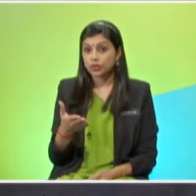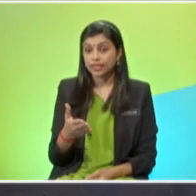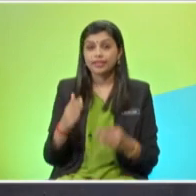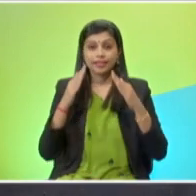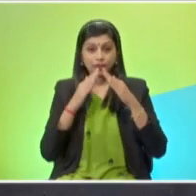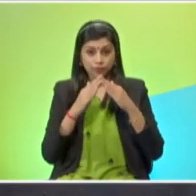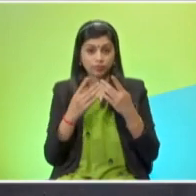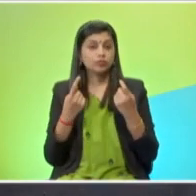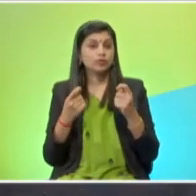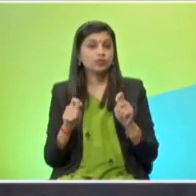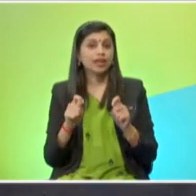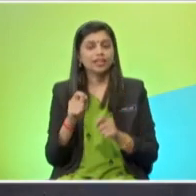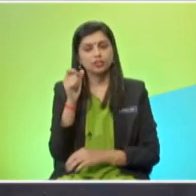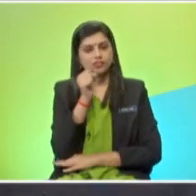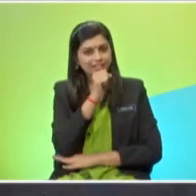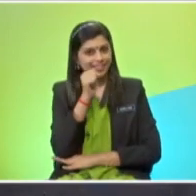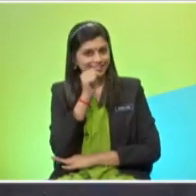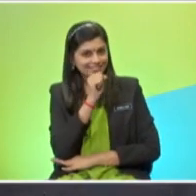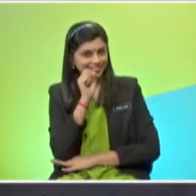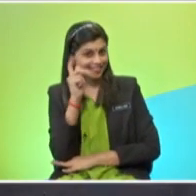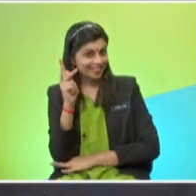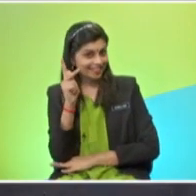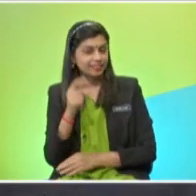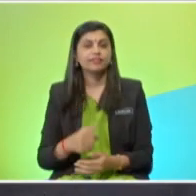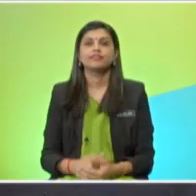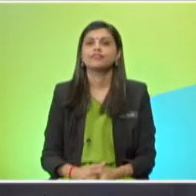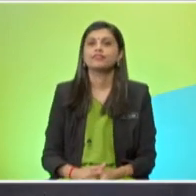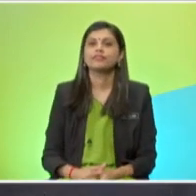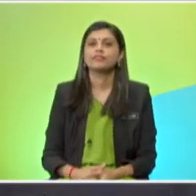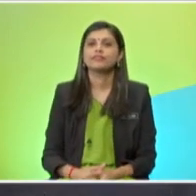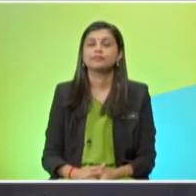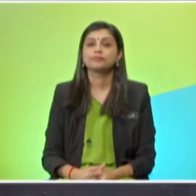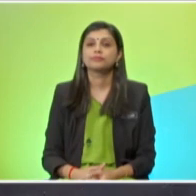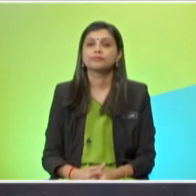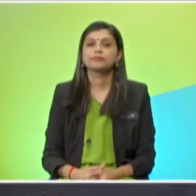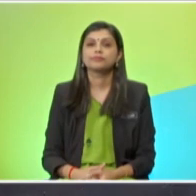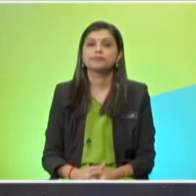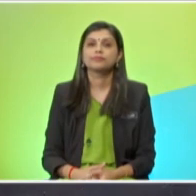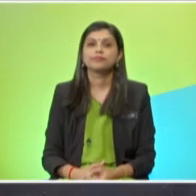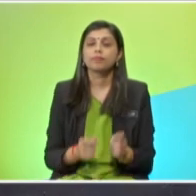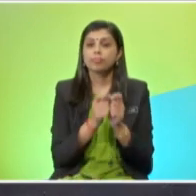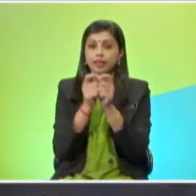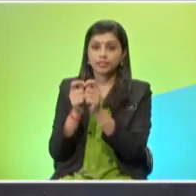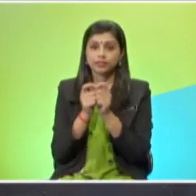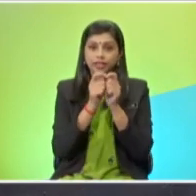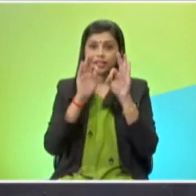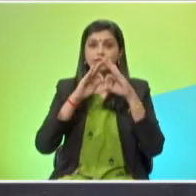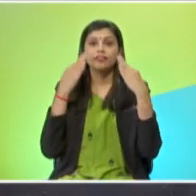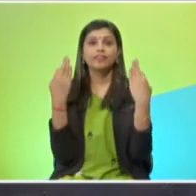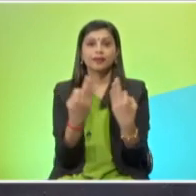your siblings or with your brother or sister. You can also learn this song in school.